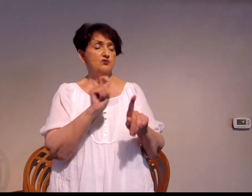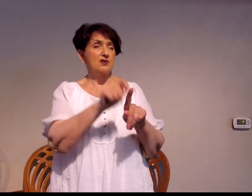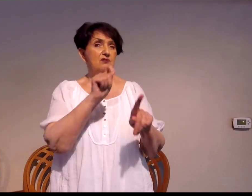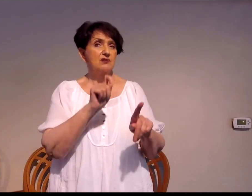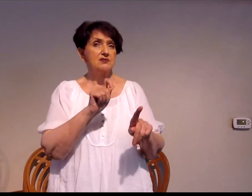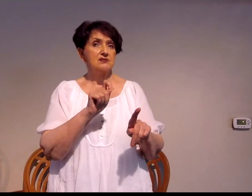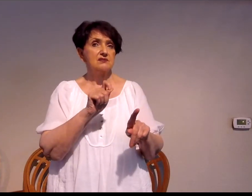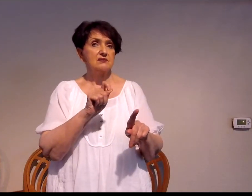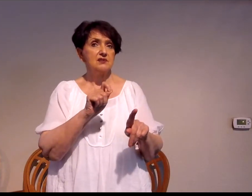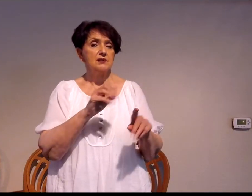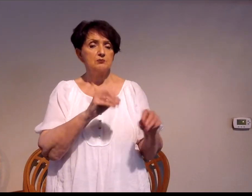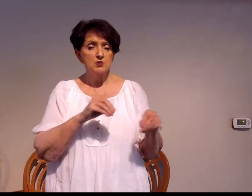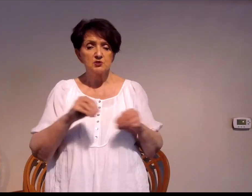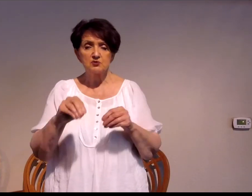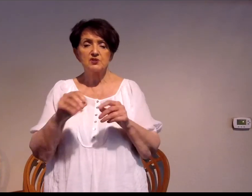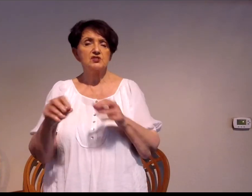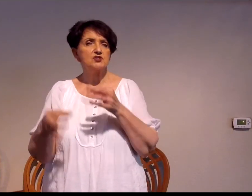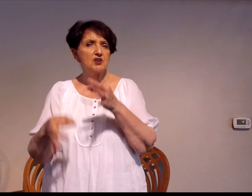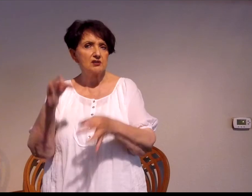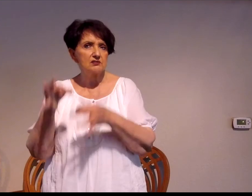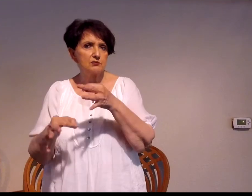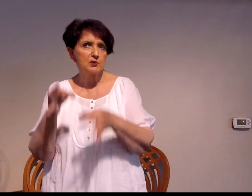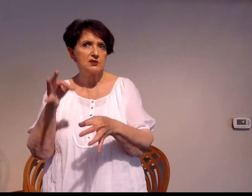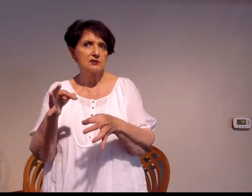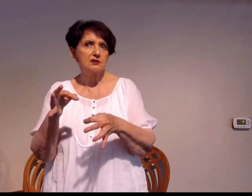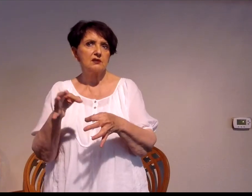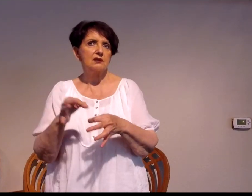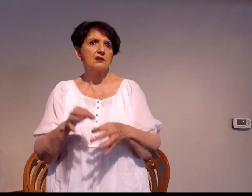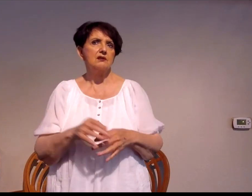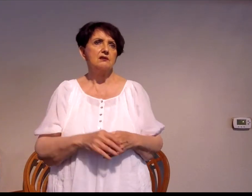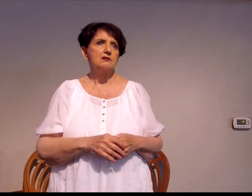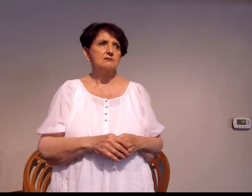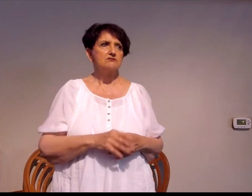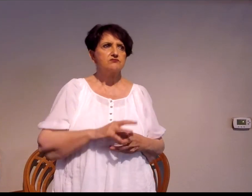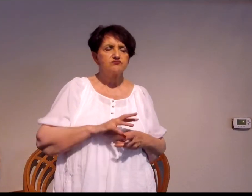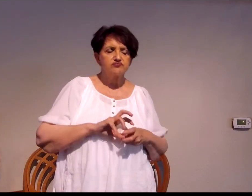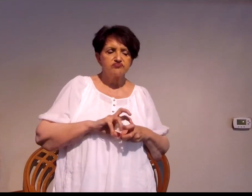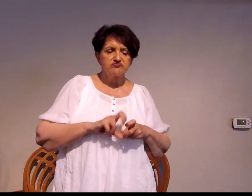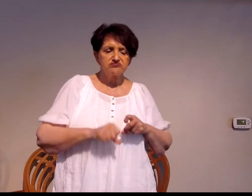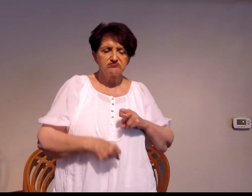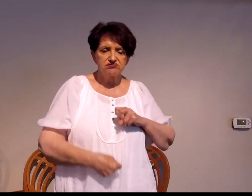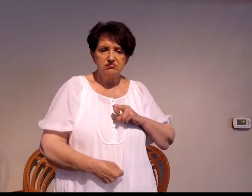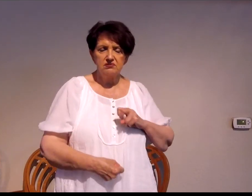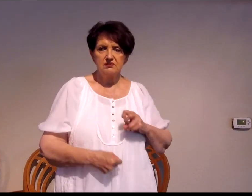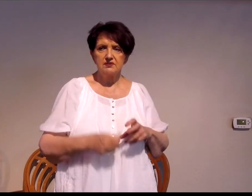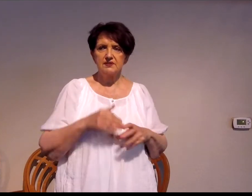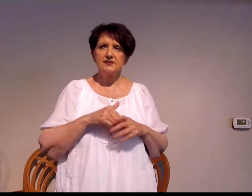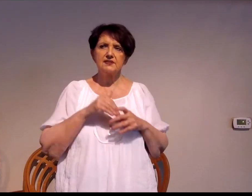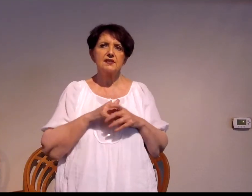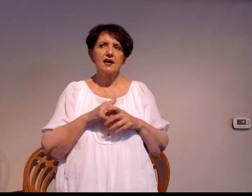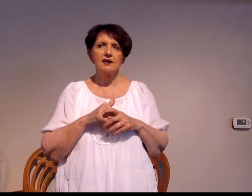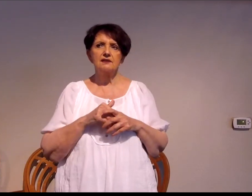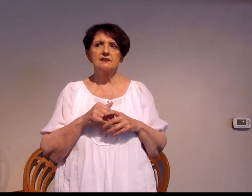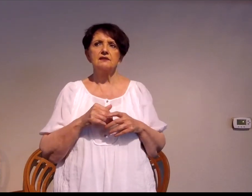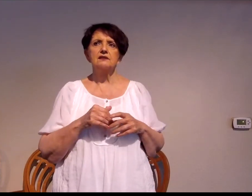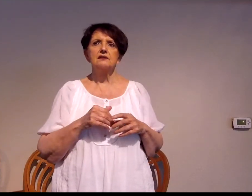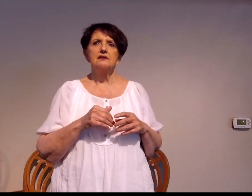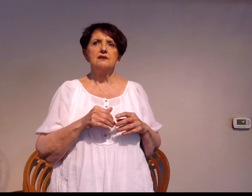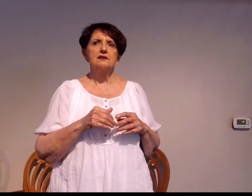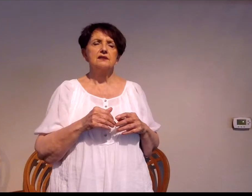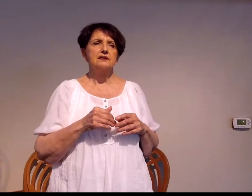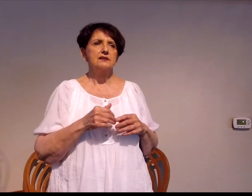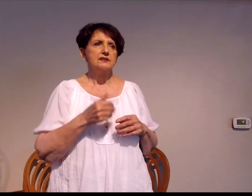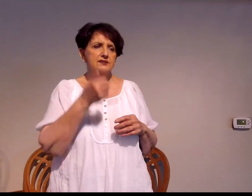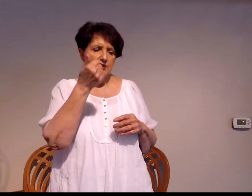that puts us into judgment, that gets us all wound up inside, and start working on that. Is there any